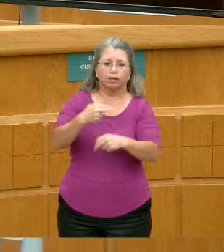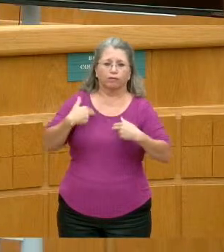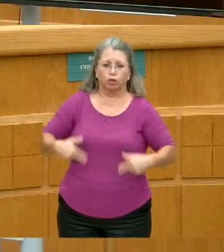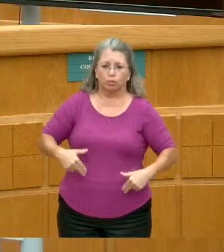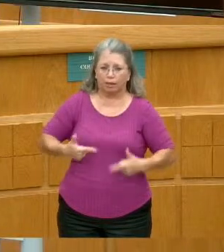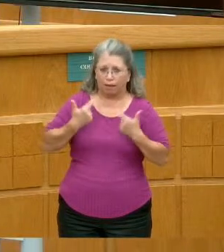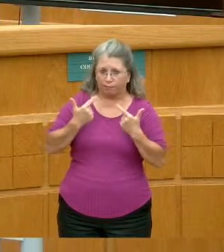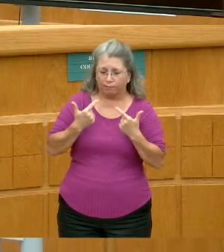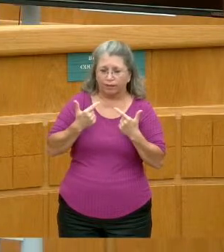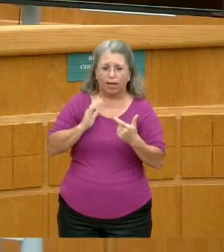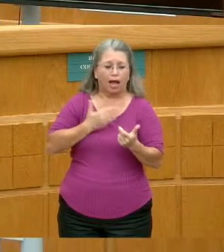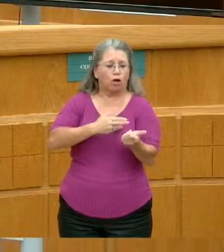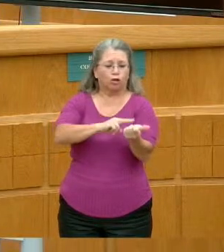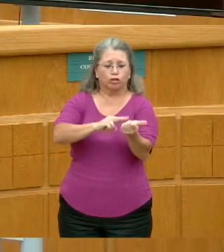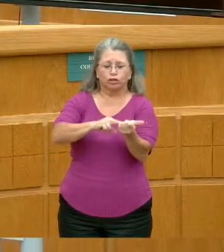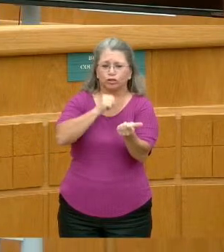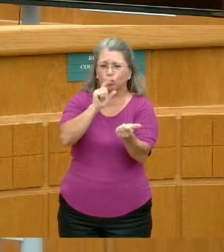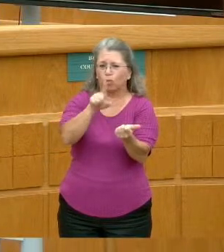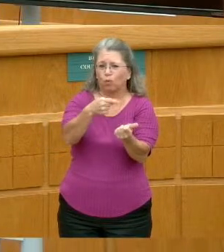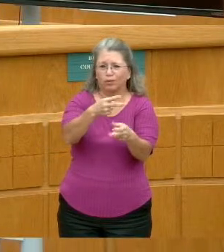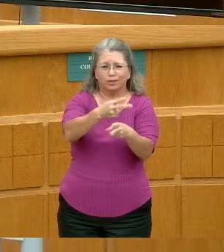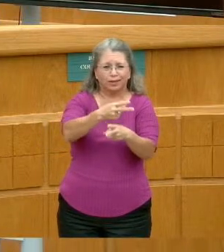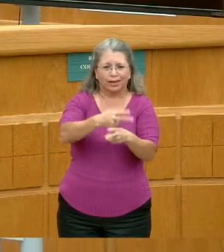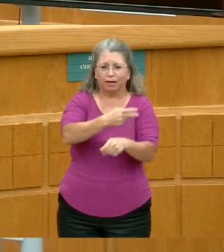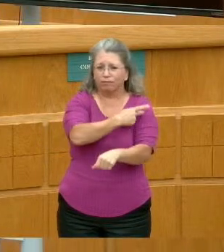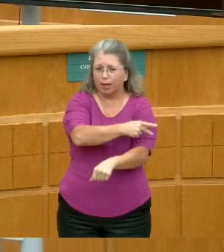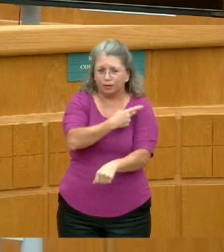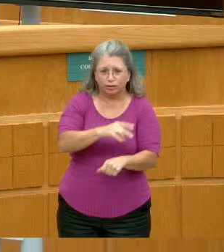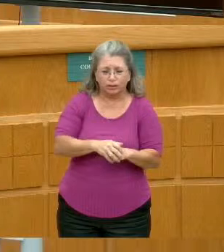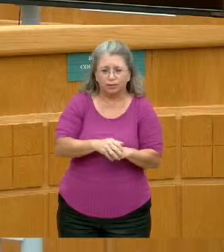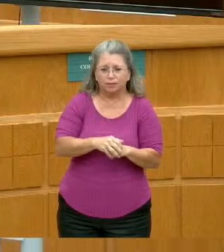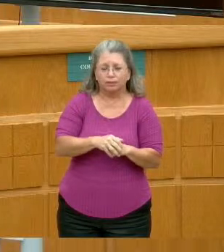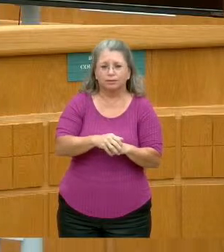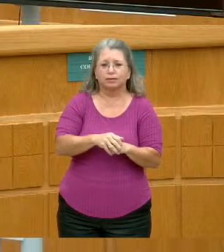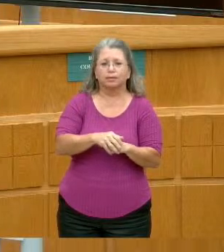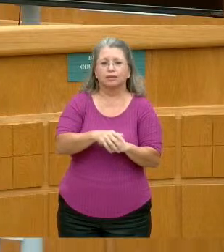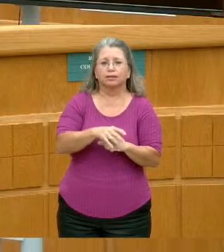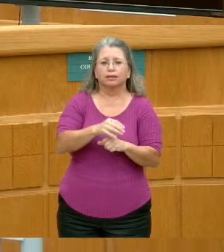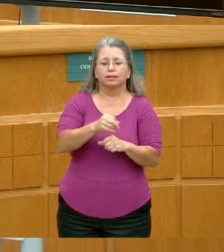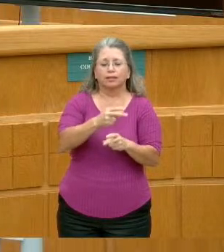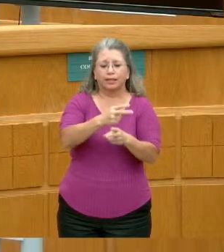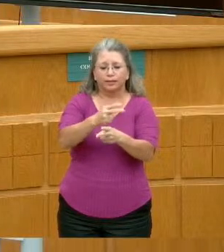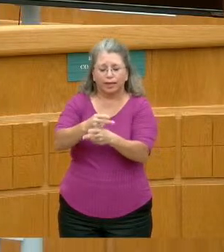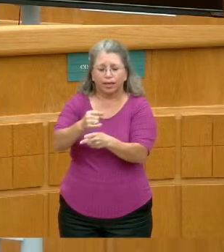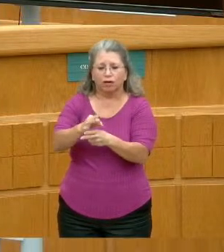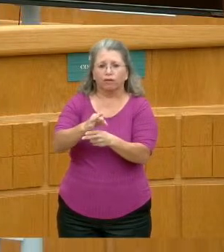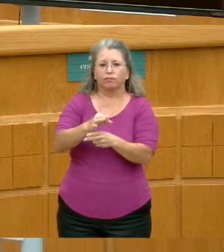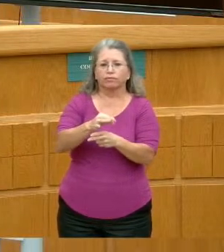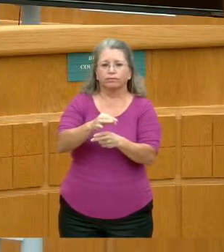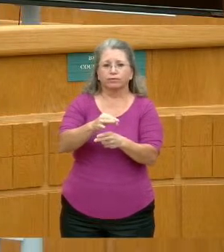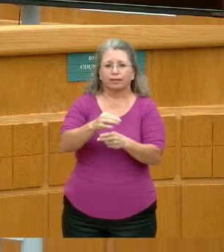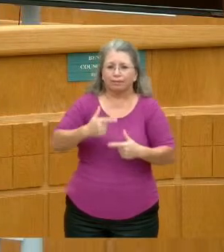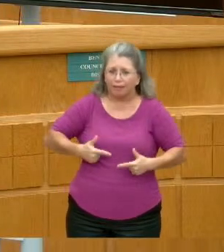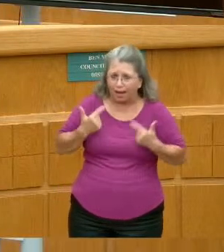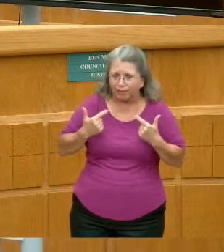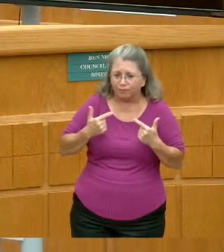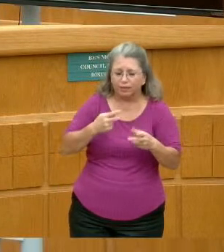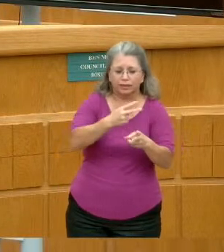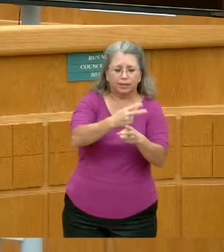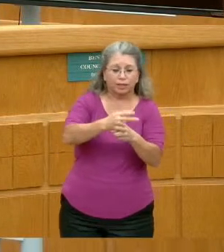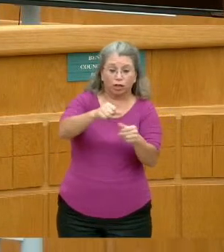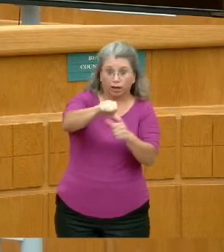don't just take care of patients. They take care of human life. They take care of each other. They take care